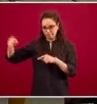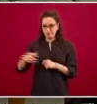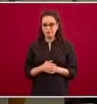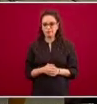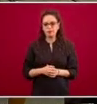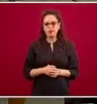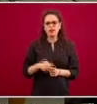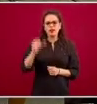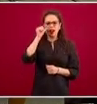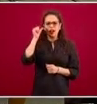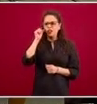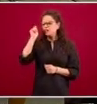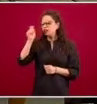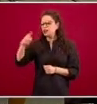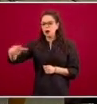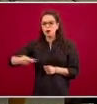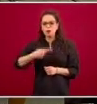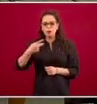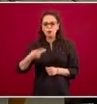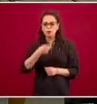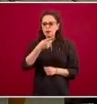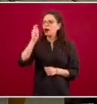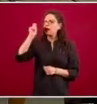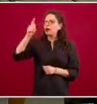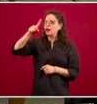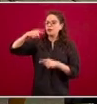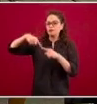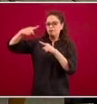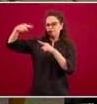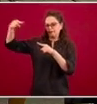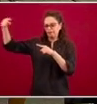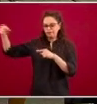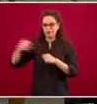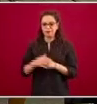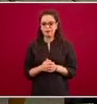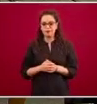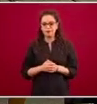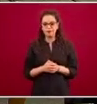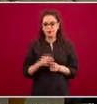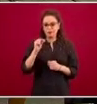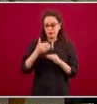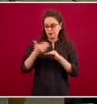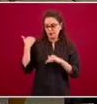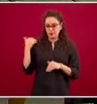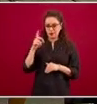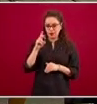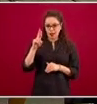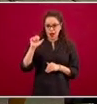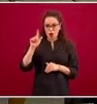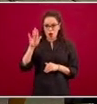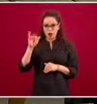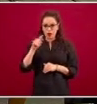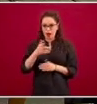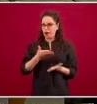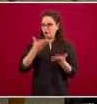think some of you were asking about this proportion yesterday. I don't quite remember who. This is the